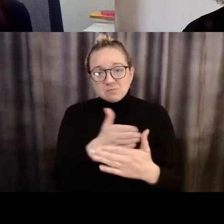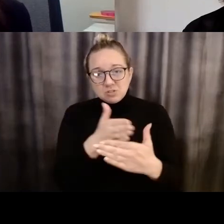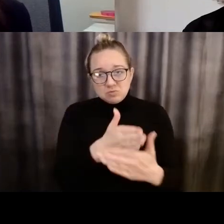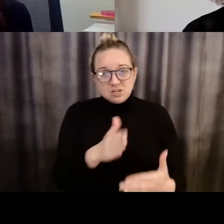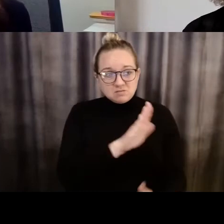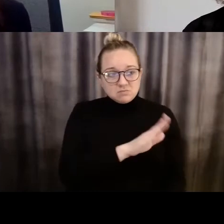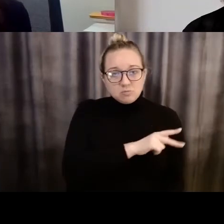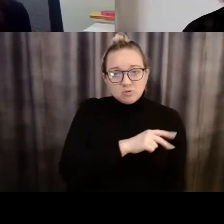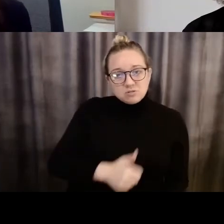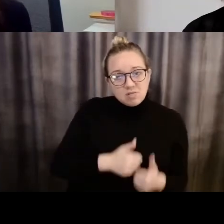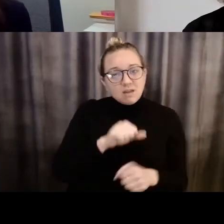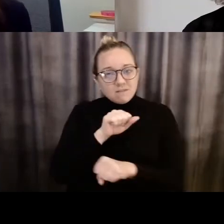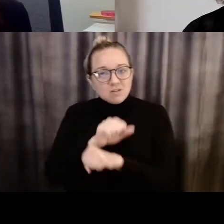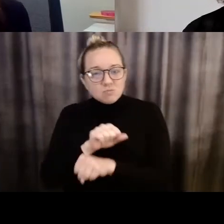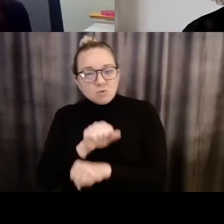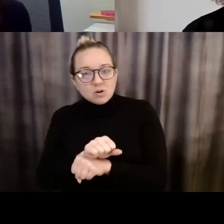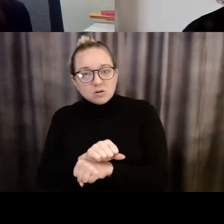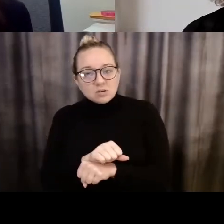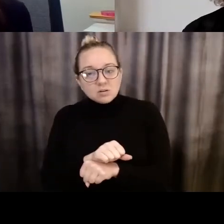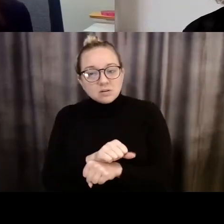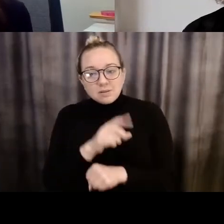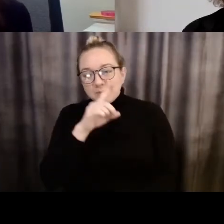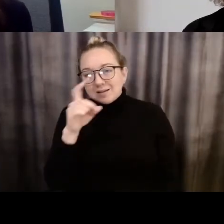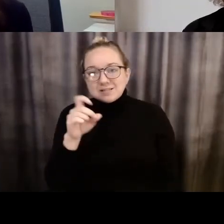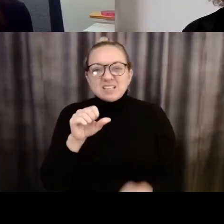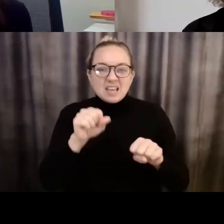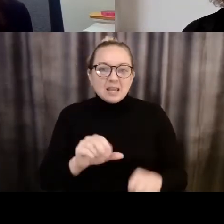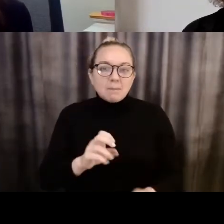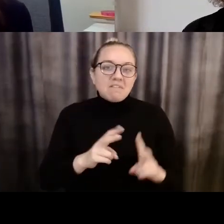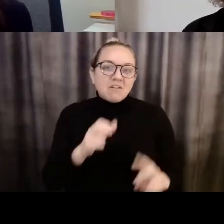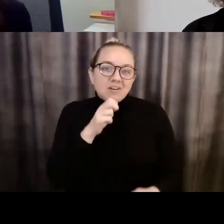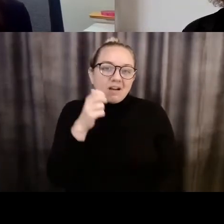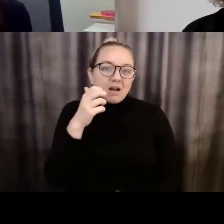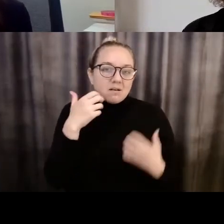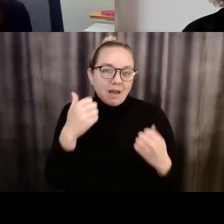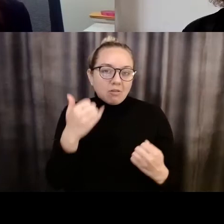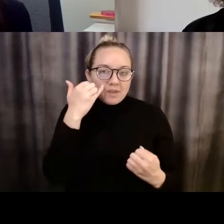them. Otherwise, it's just not so healthy for us.